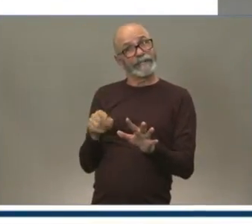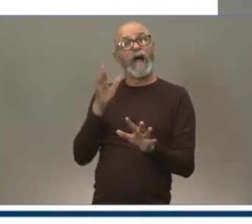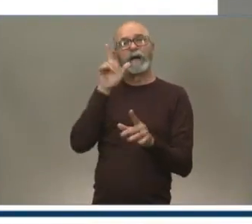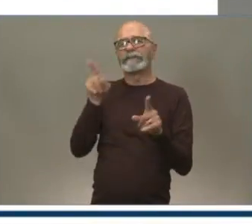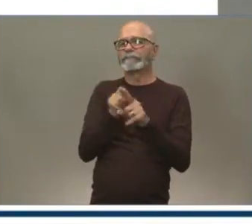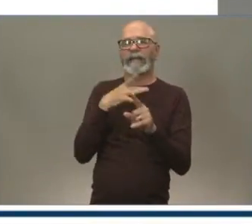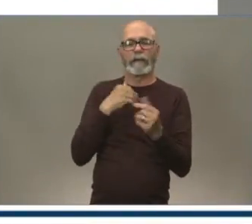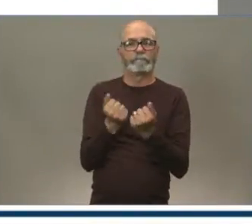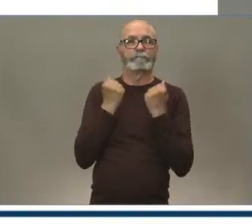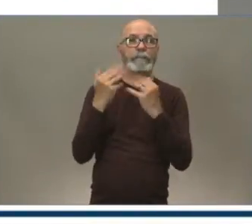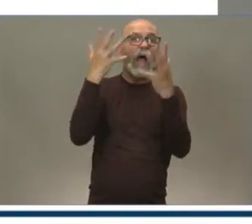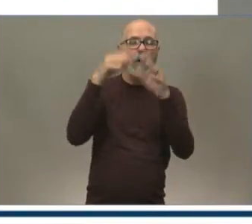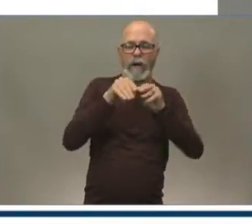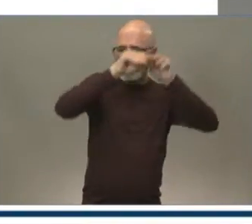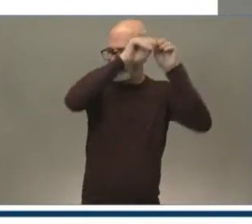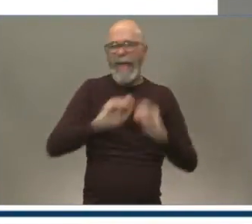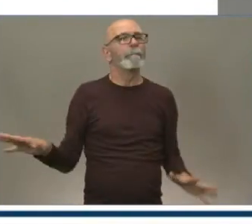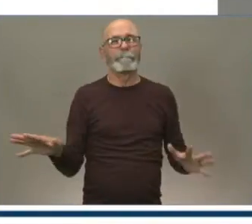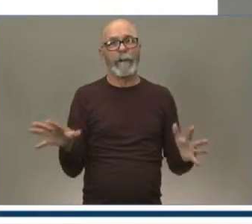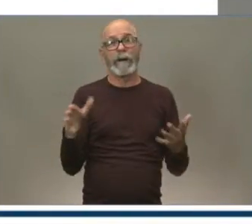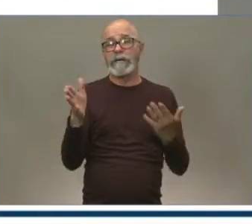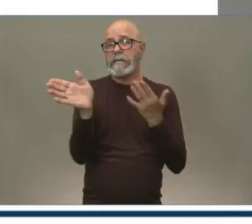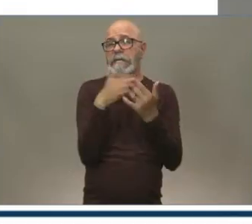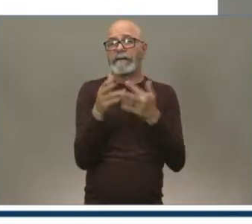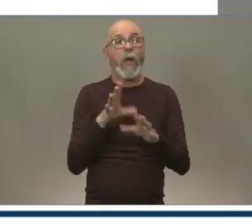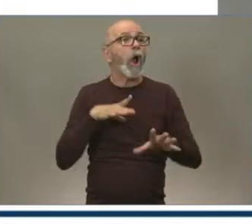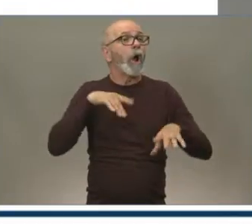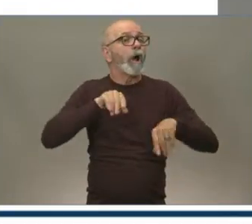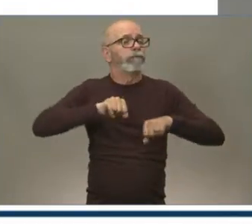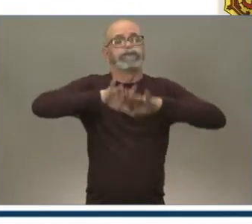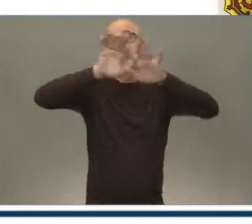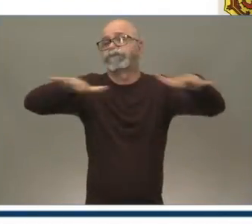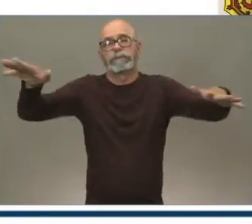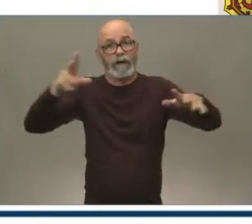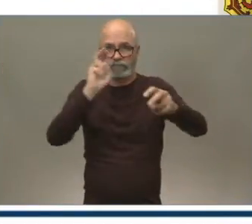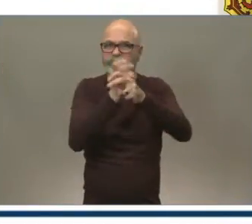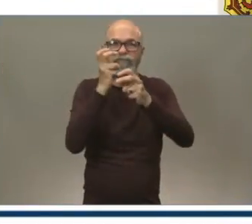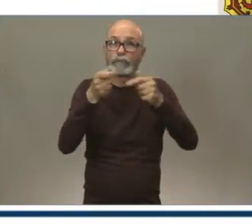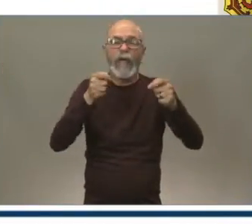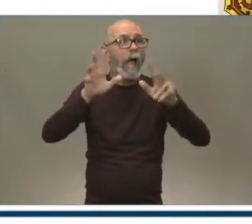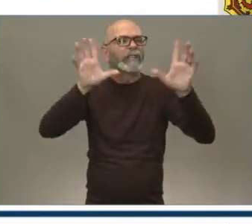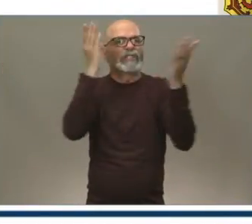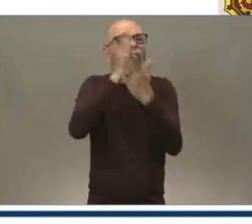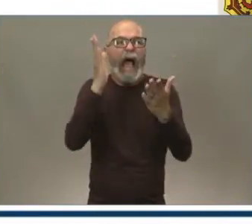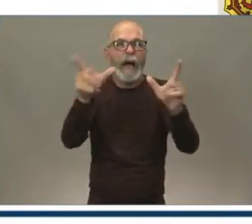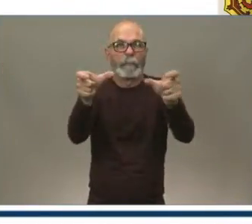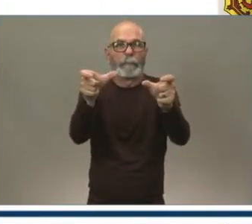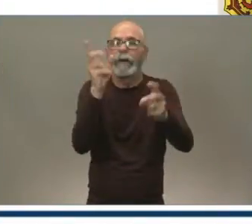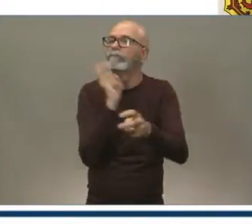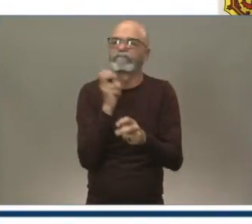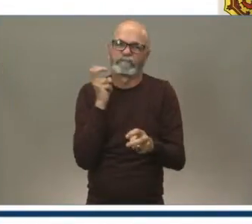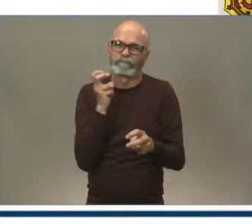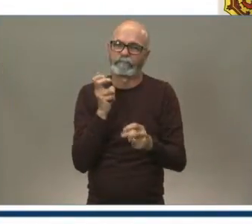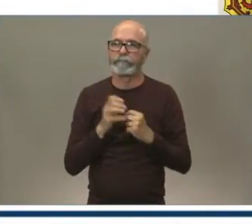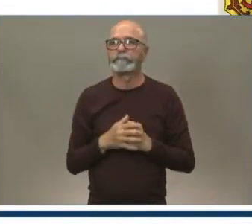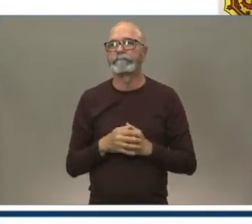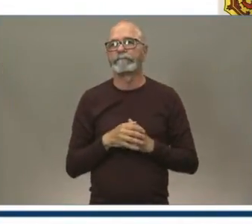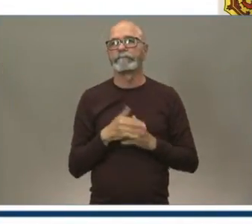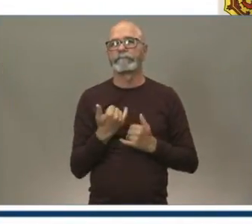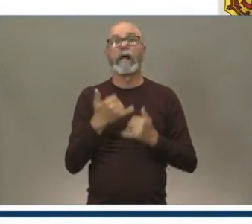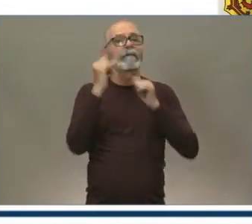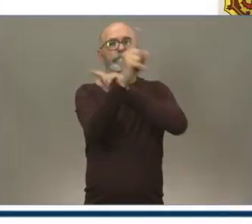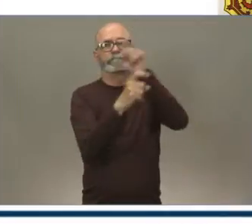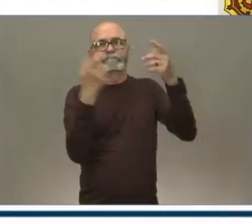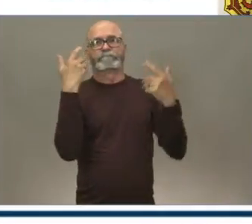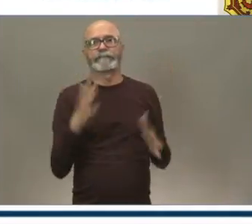make this very more challenging to stay out in front of. That's all the time we have for questions today. Go ahead, Premier. Thank you, Chrissy, and I want to thank Nova